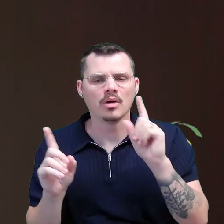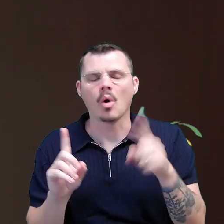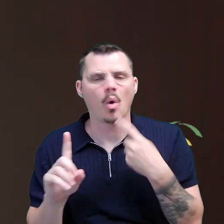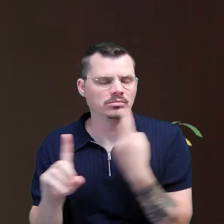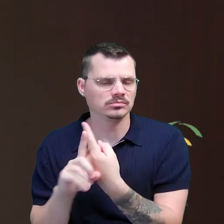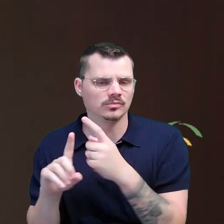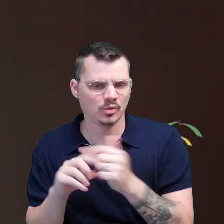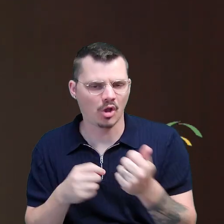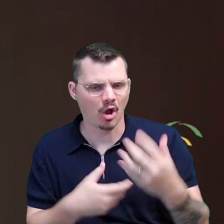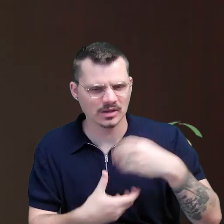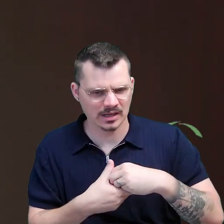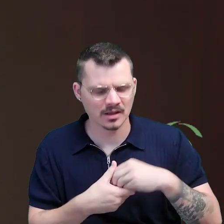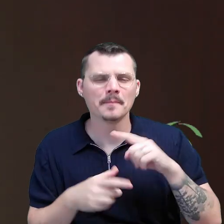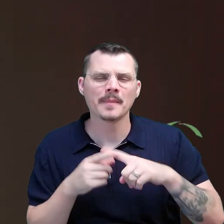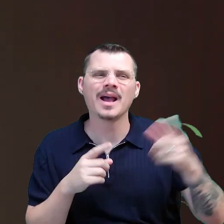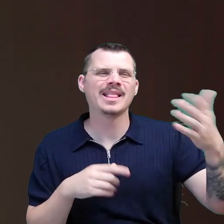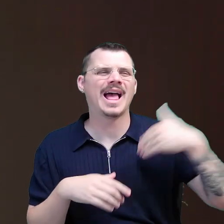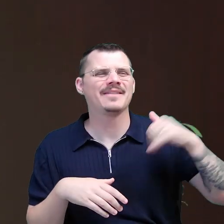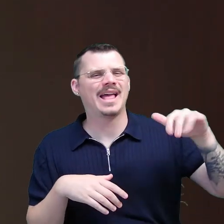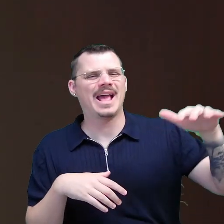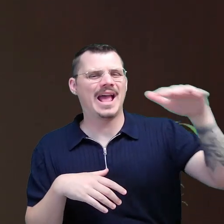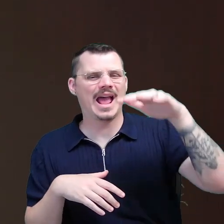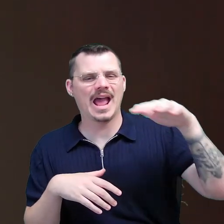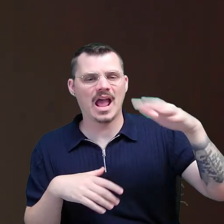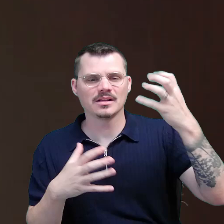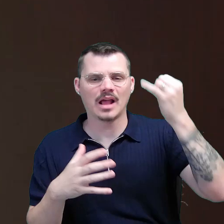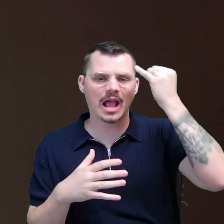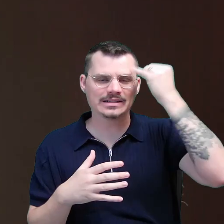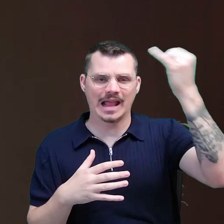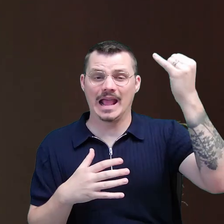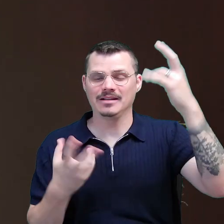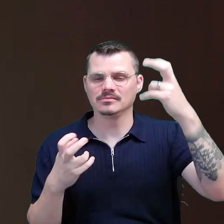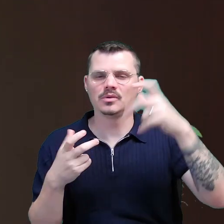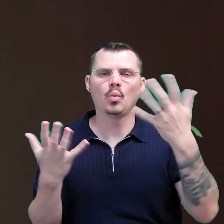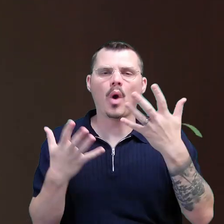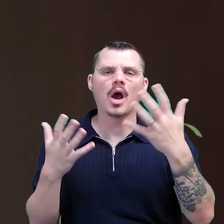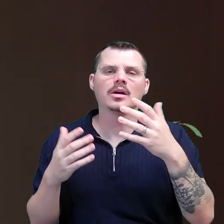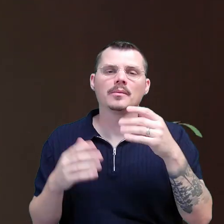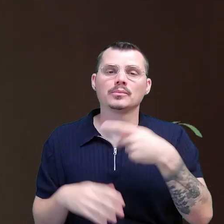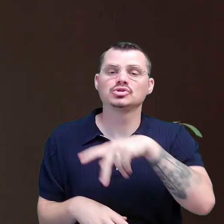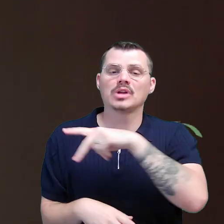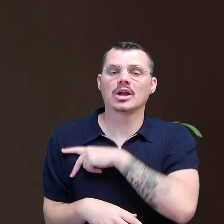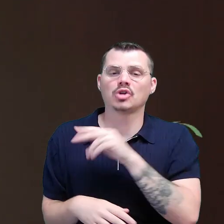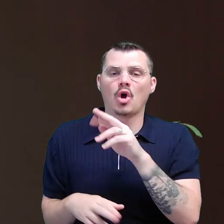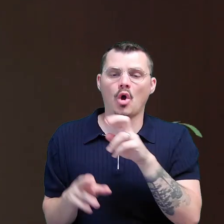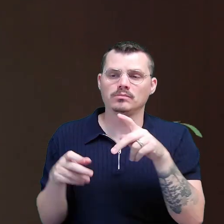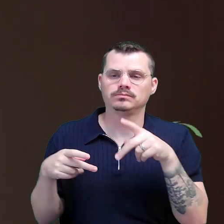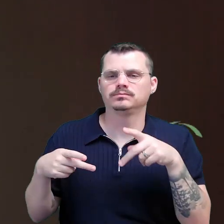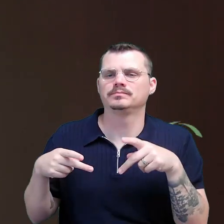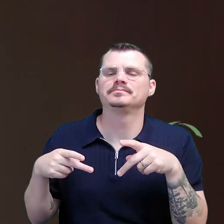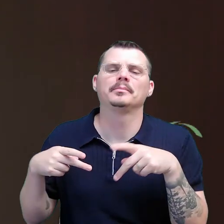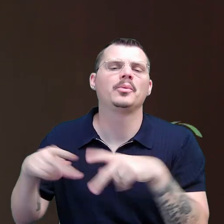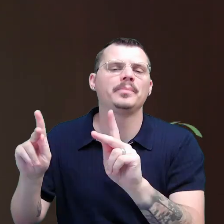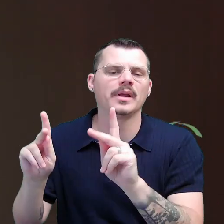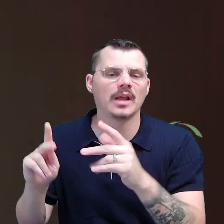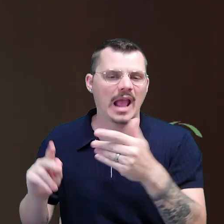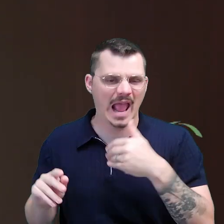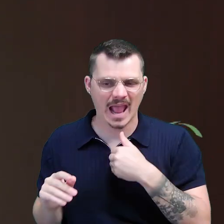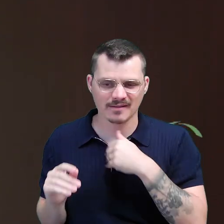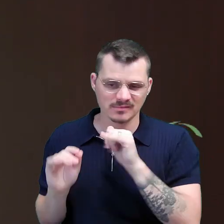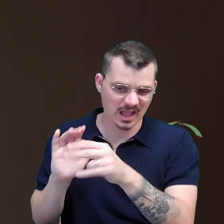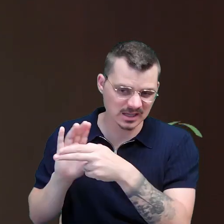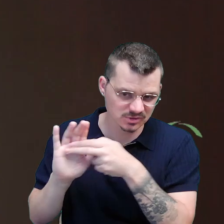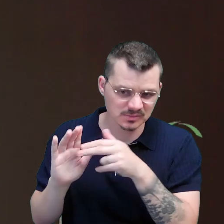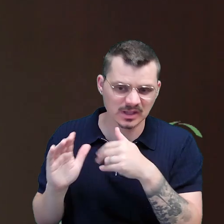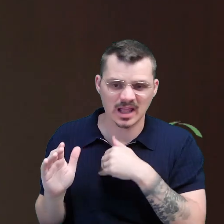with autism, there's this idea of the permitted personalities of people with various syndromes and